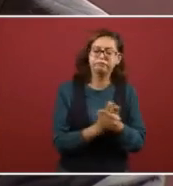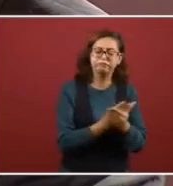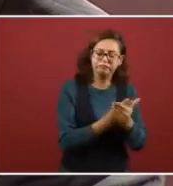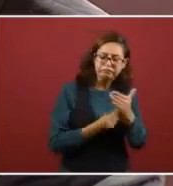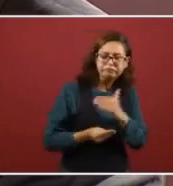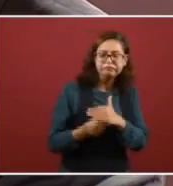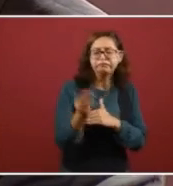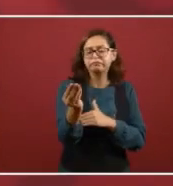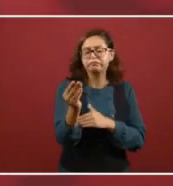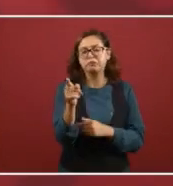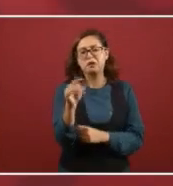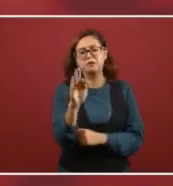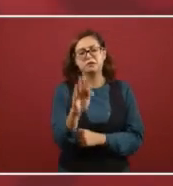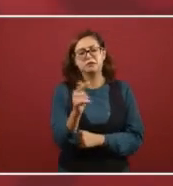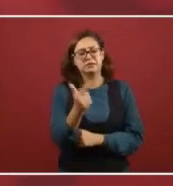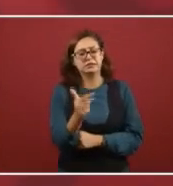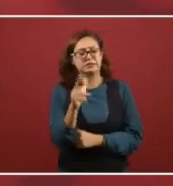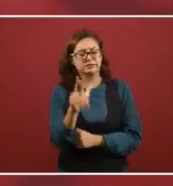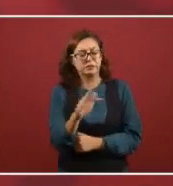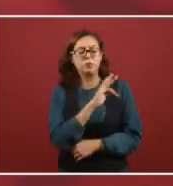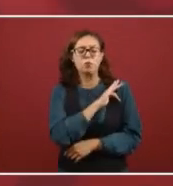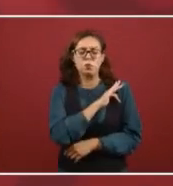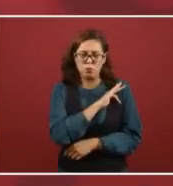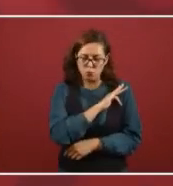complaint, so they're going